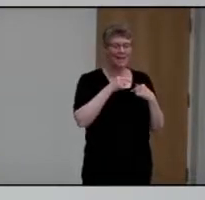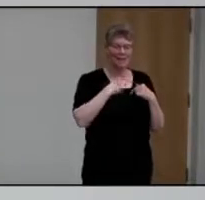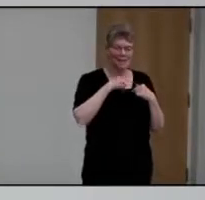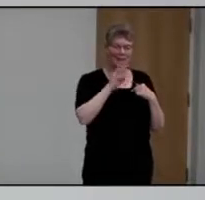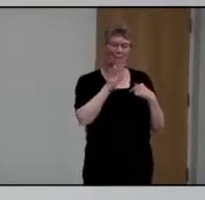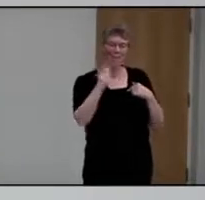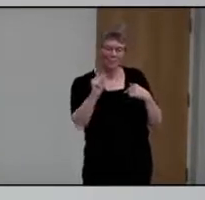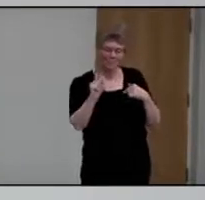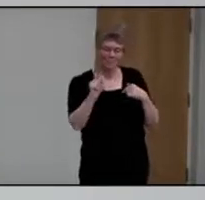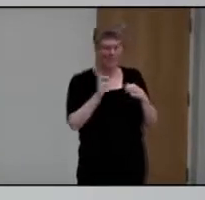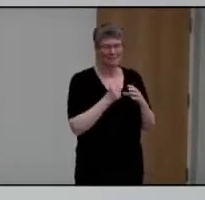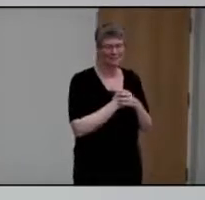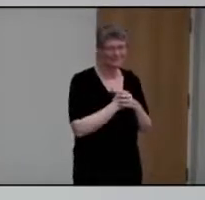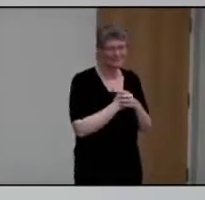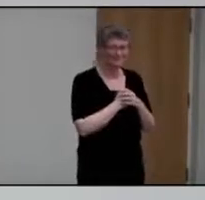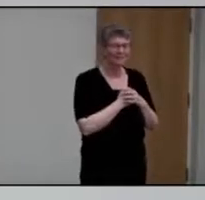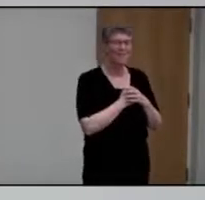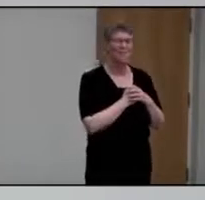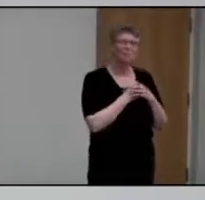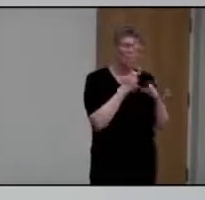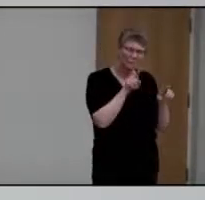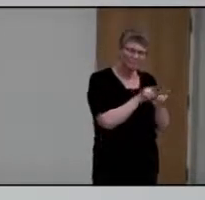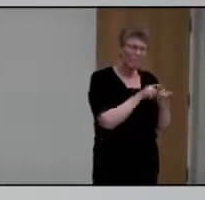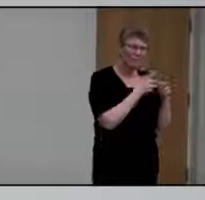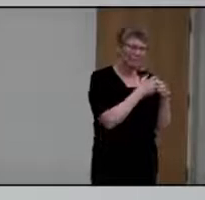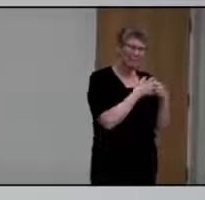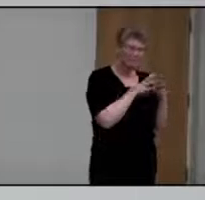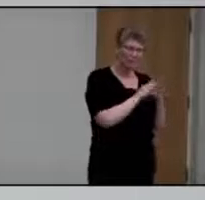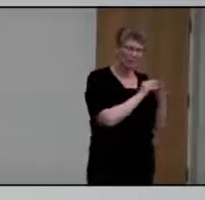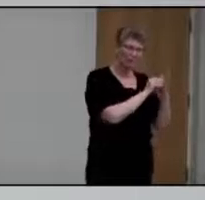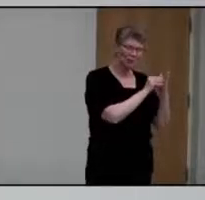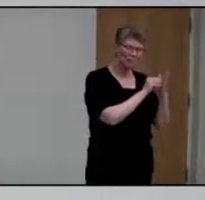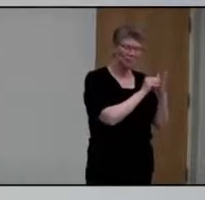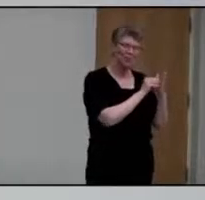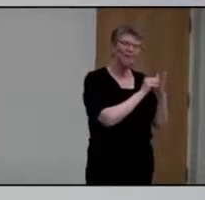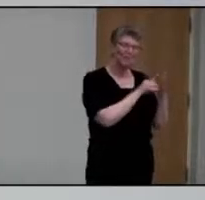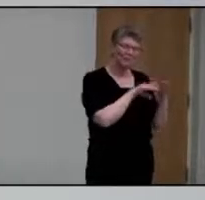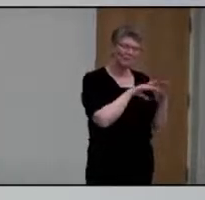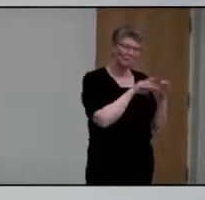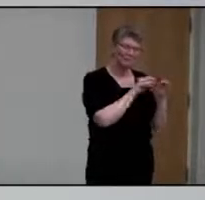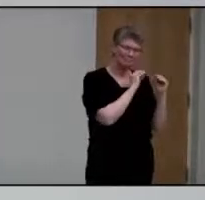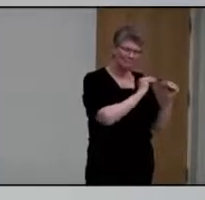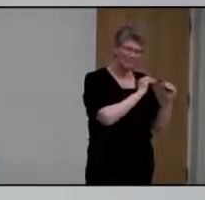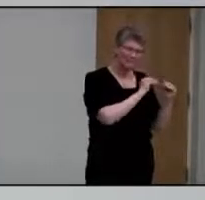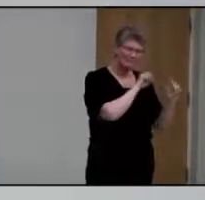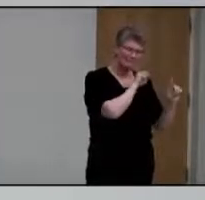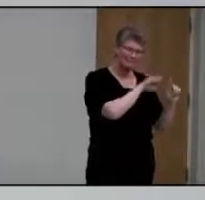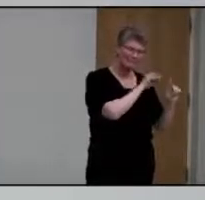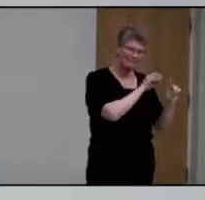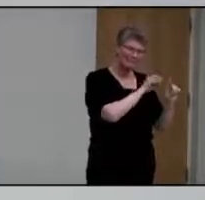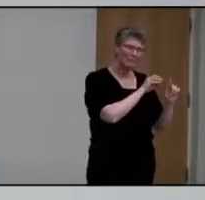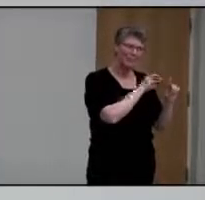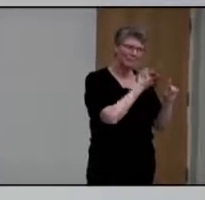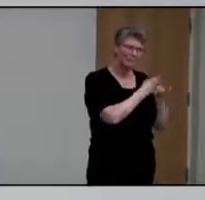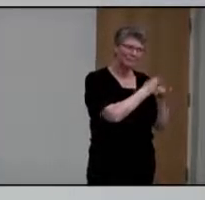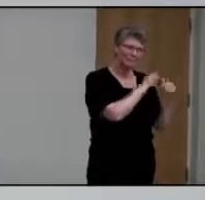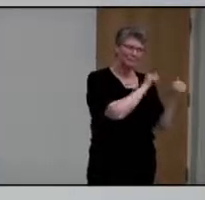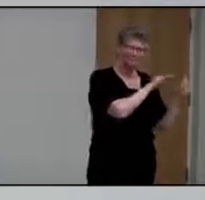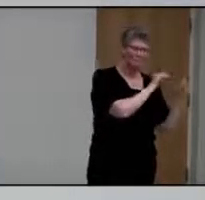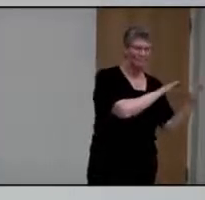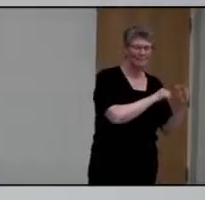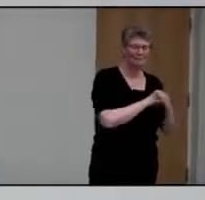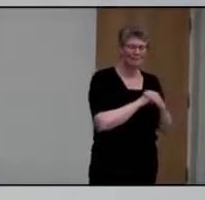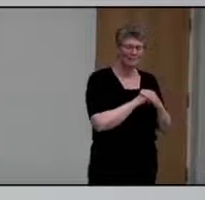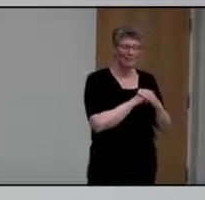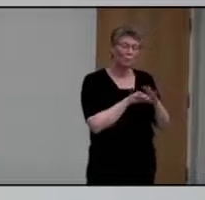say, I goed, when they knew that the right way of saying this is I went. And then they figure out that go is an